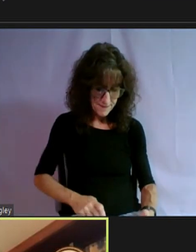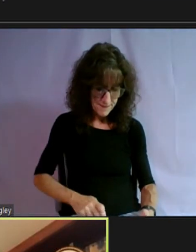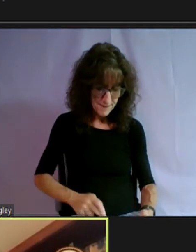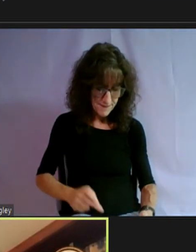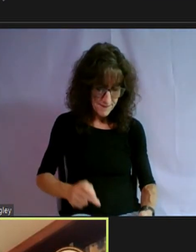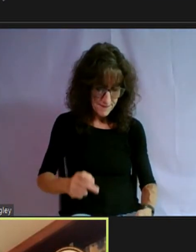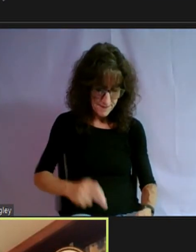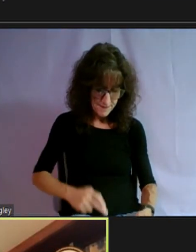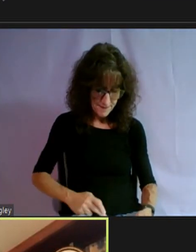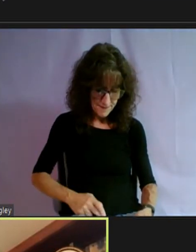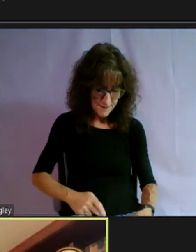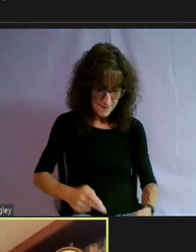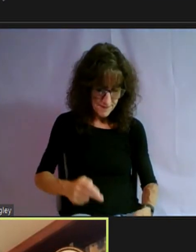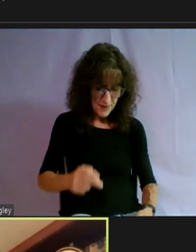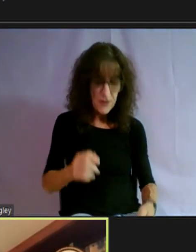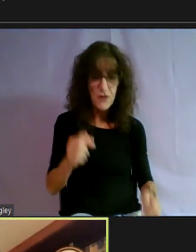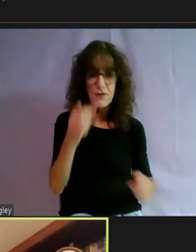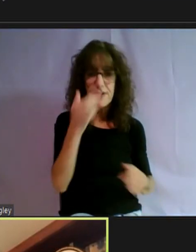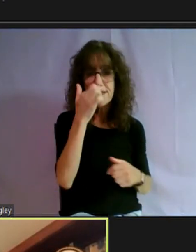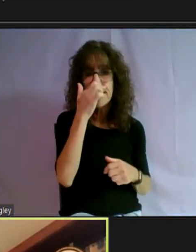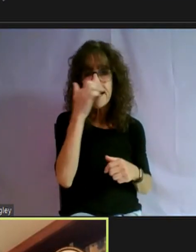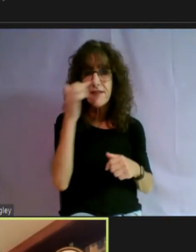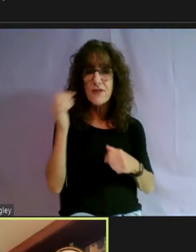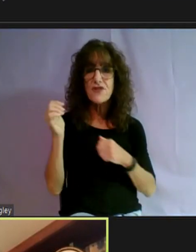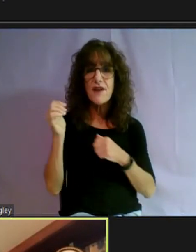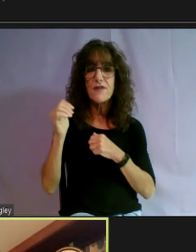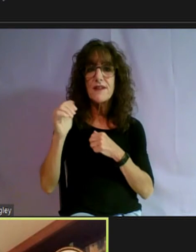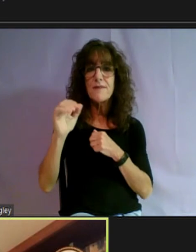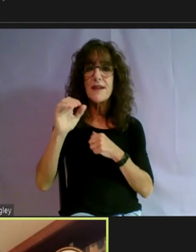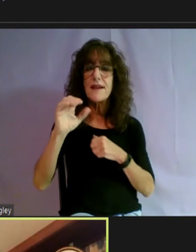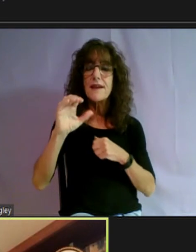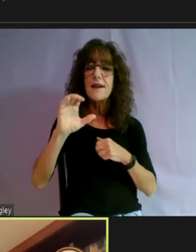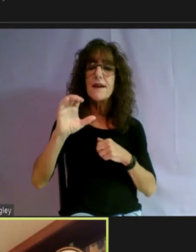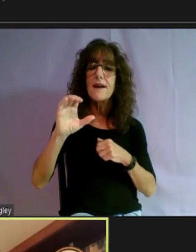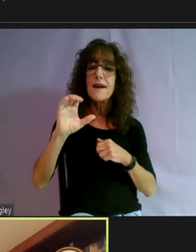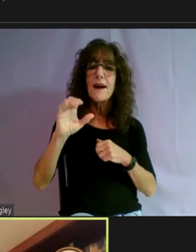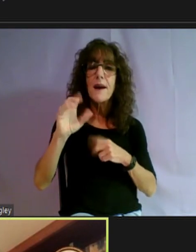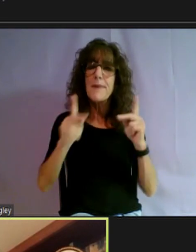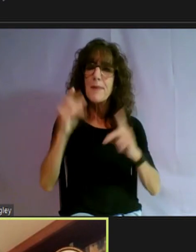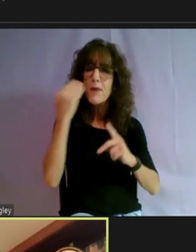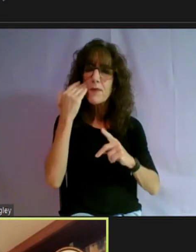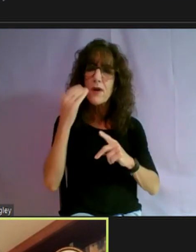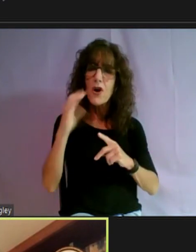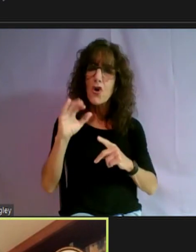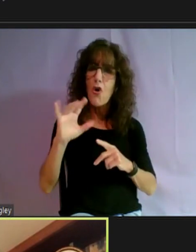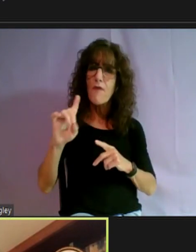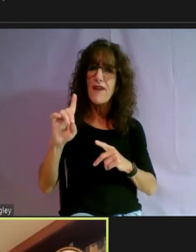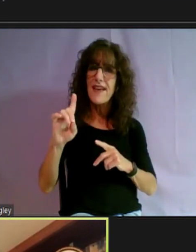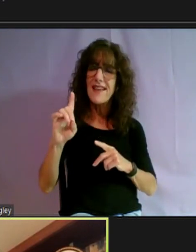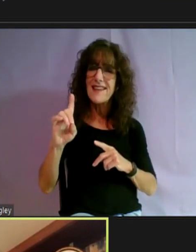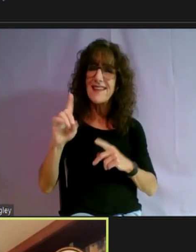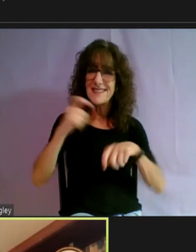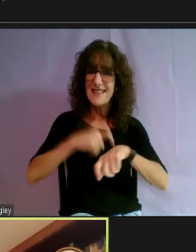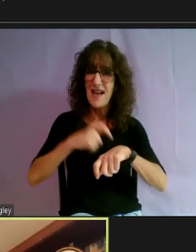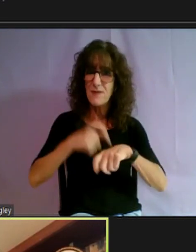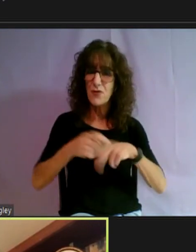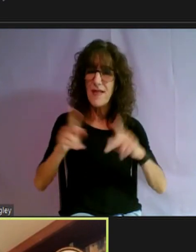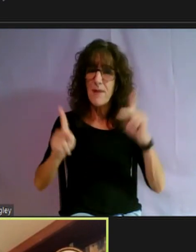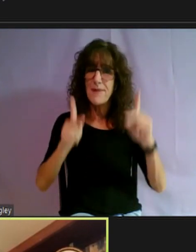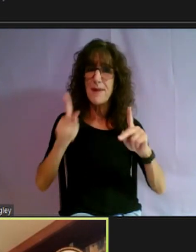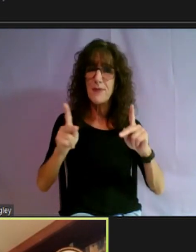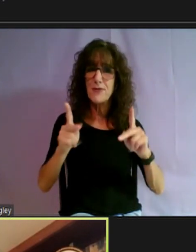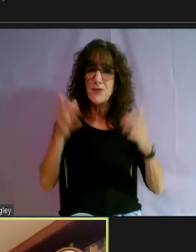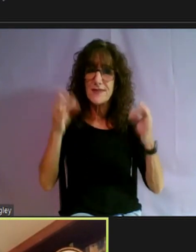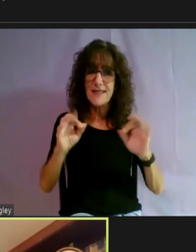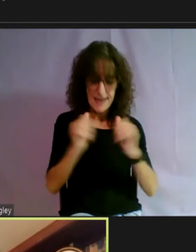Here's a basic one. People are aware that COVID-19 is out there and they could get it. Isn't it well past time to allow people to just choose how to go about